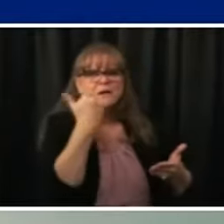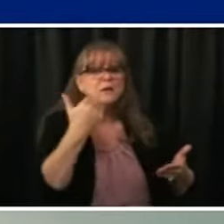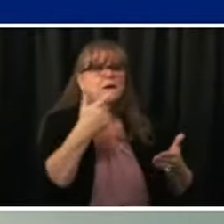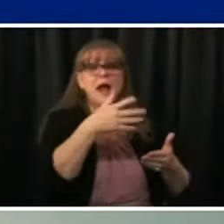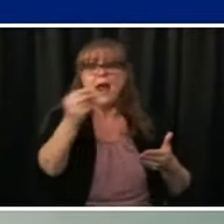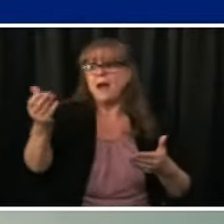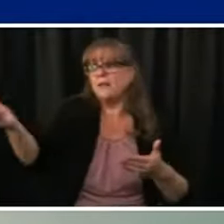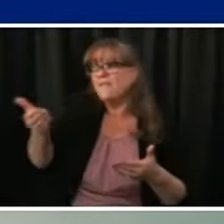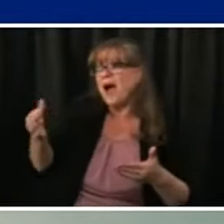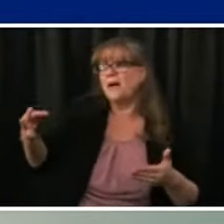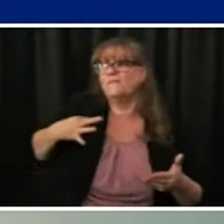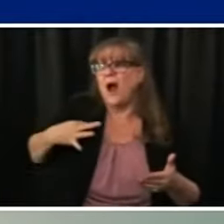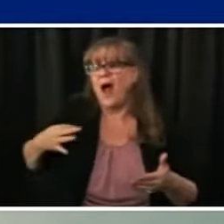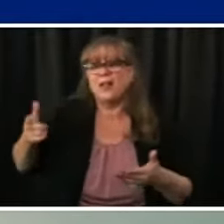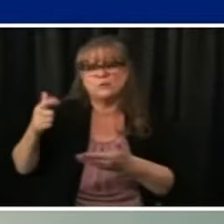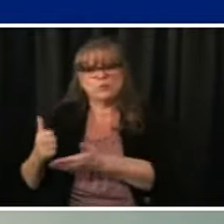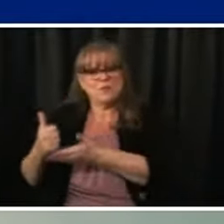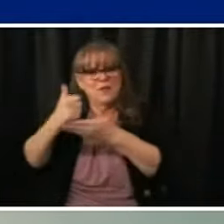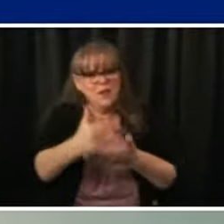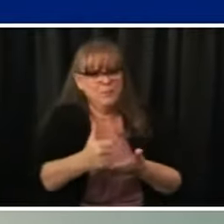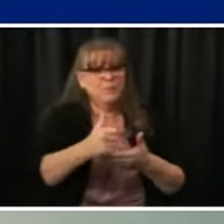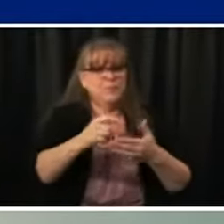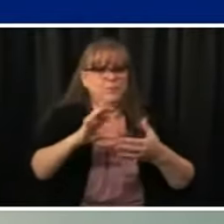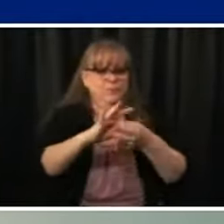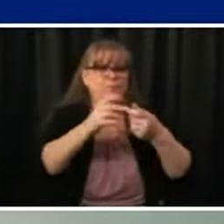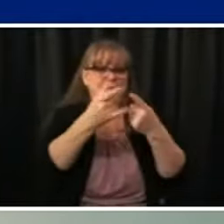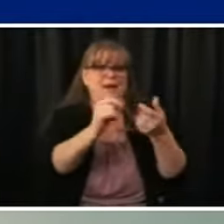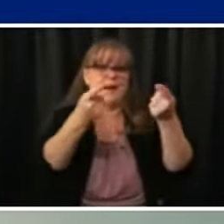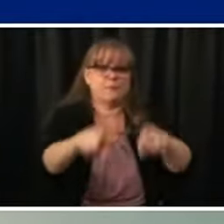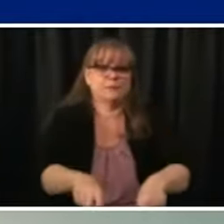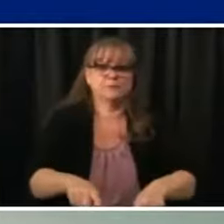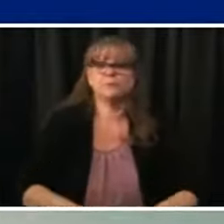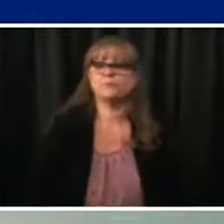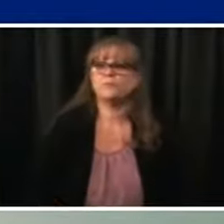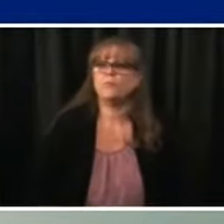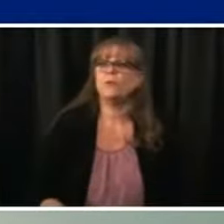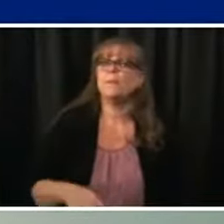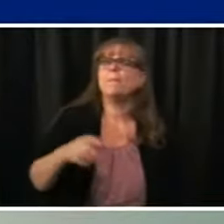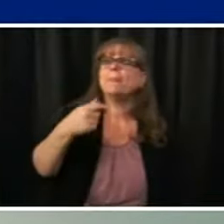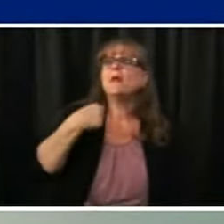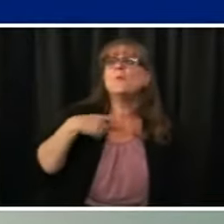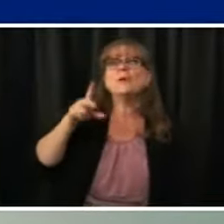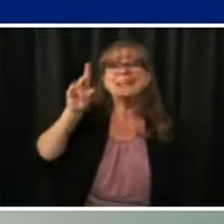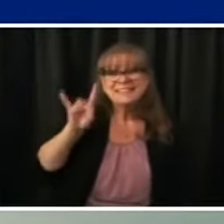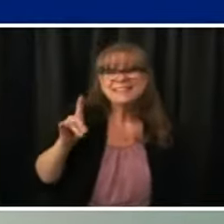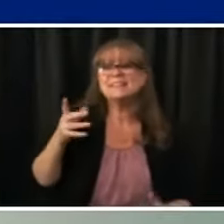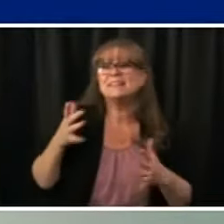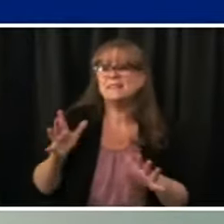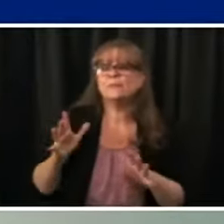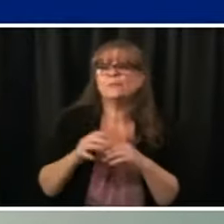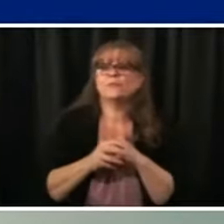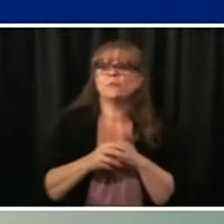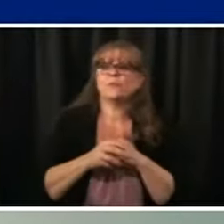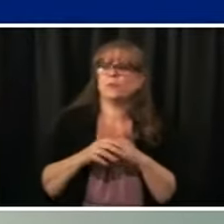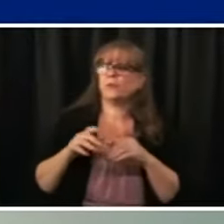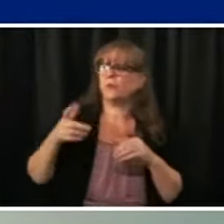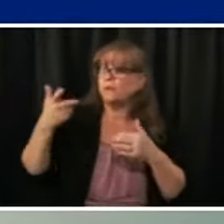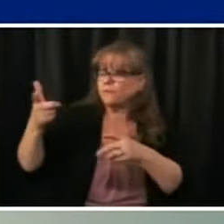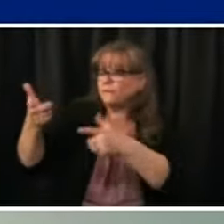the trust to them. And we're done for that and wait for the 15 minutes and go